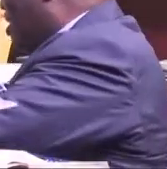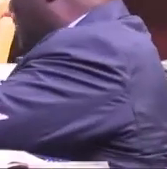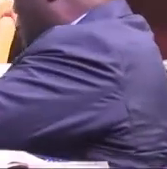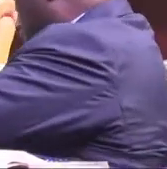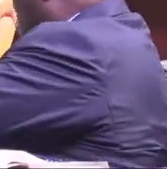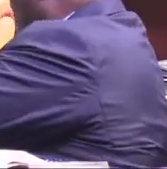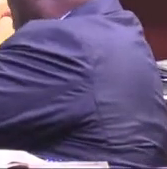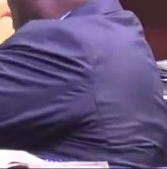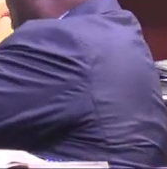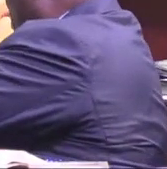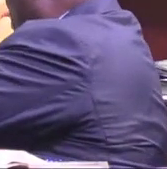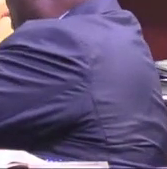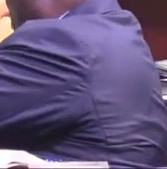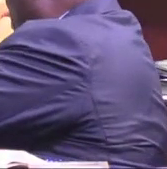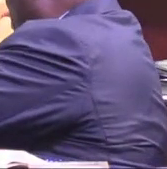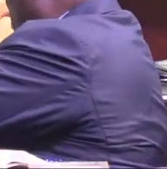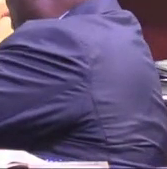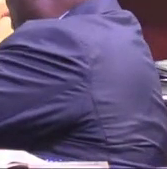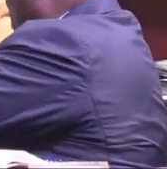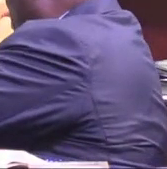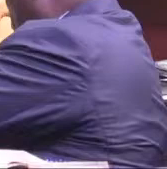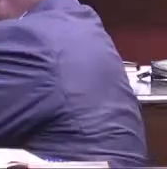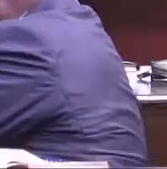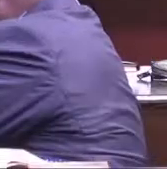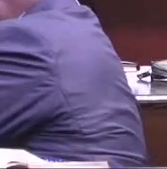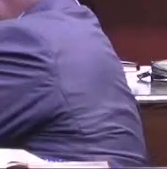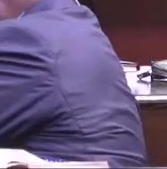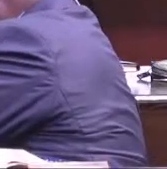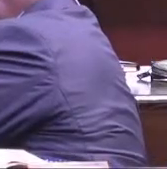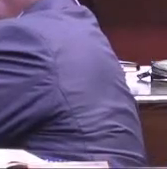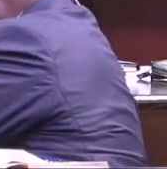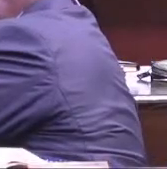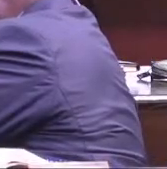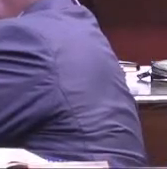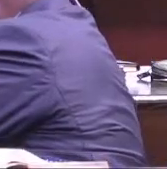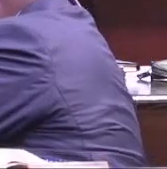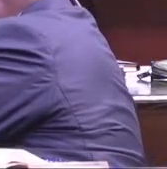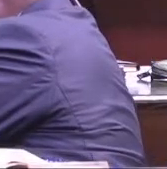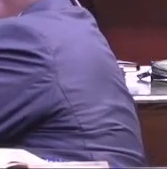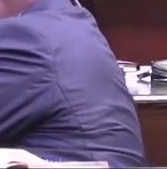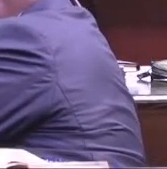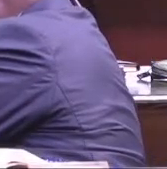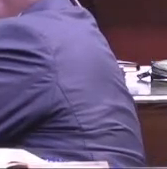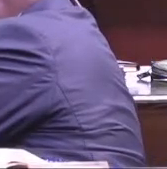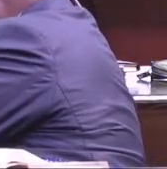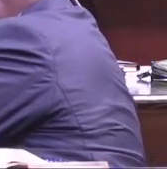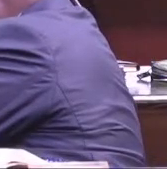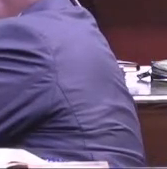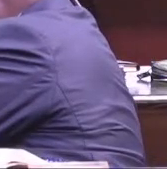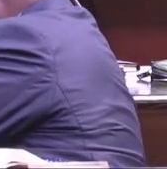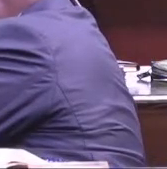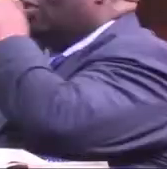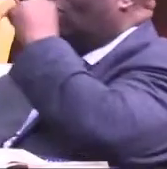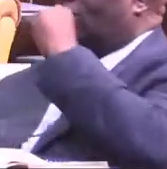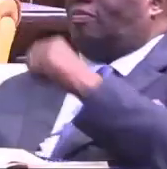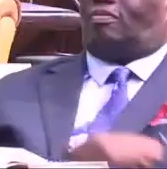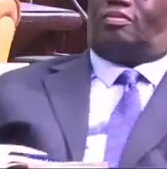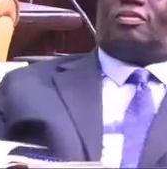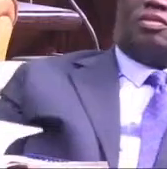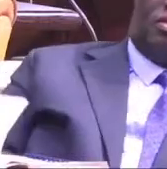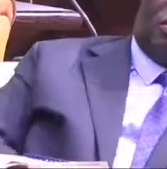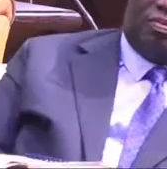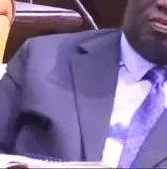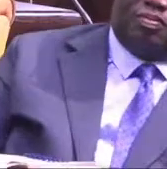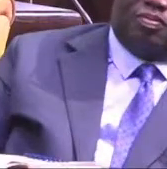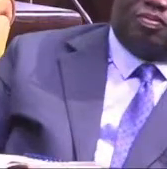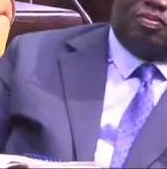violated the MPP constitution, and the MPP removed him as a member of the